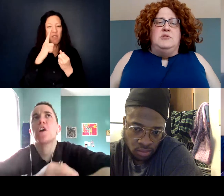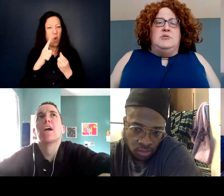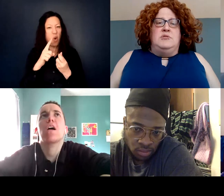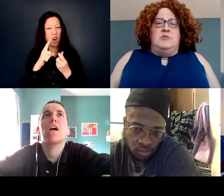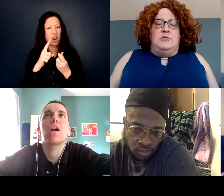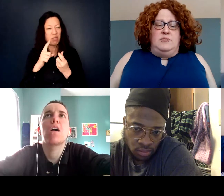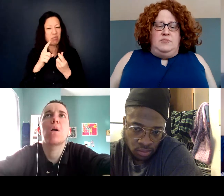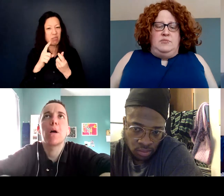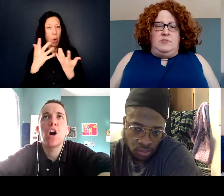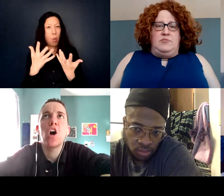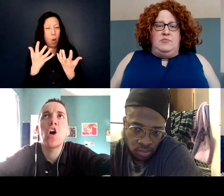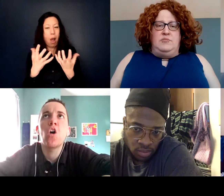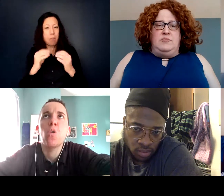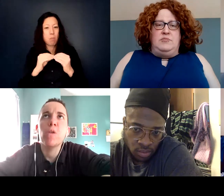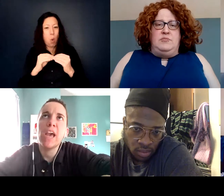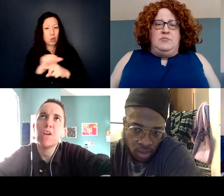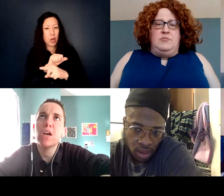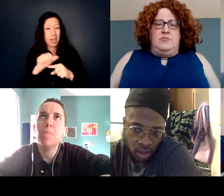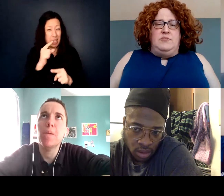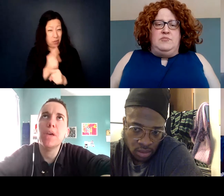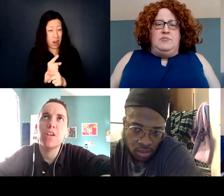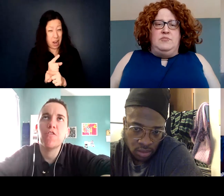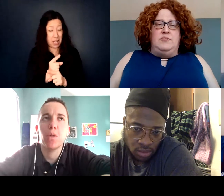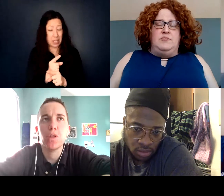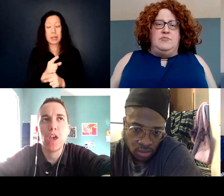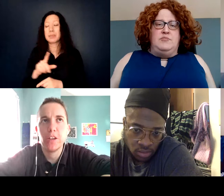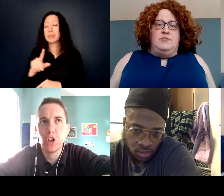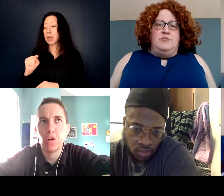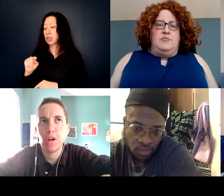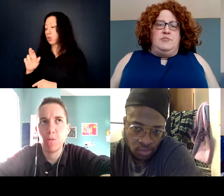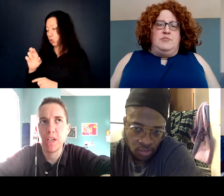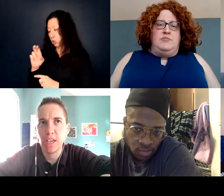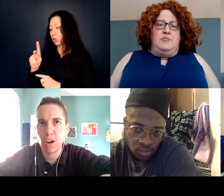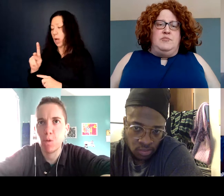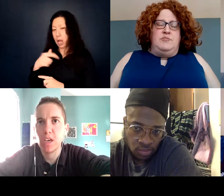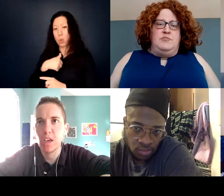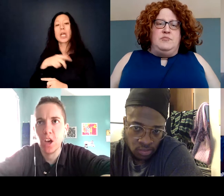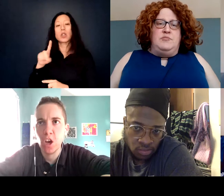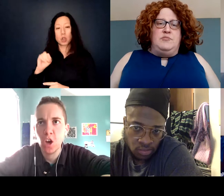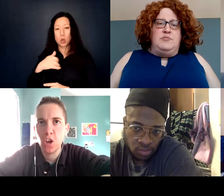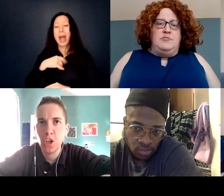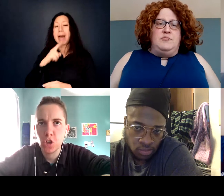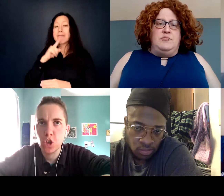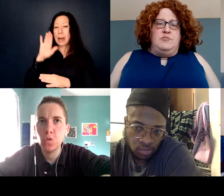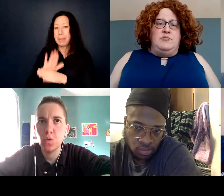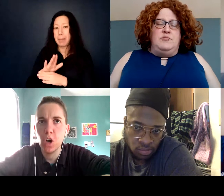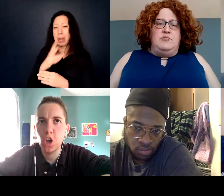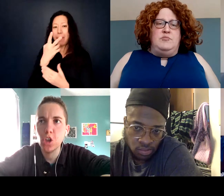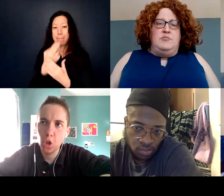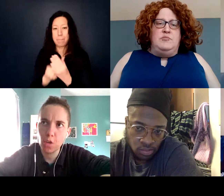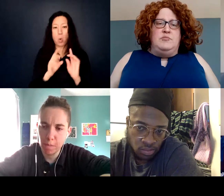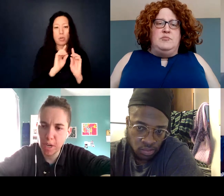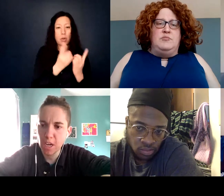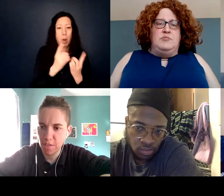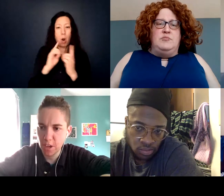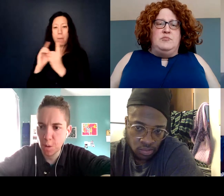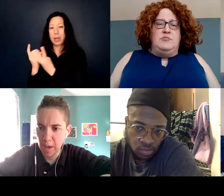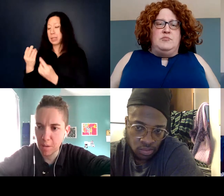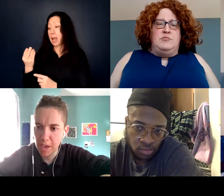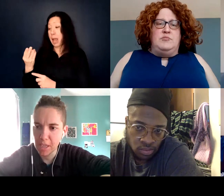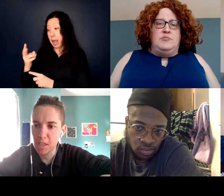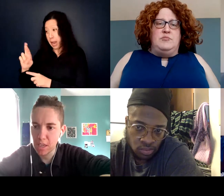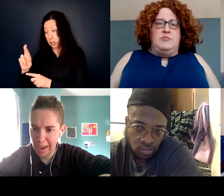This is track. We have a commitment from both HR and race equity to look for the